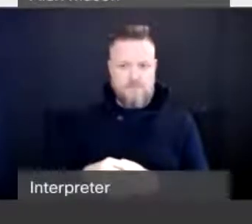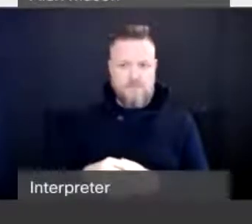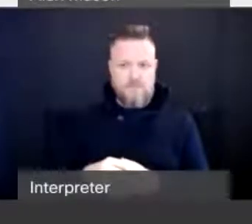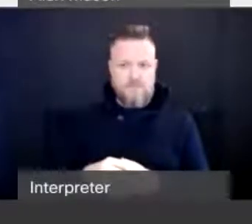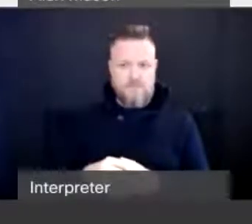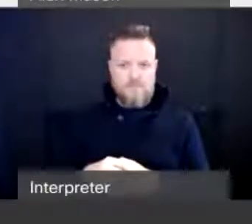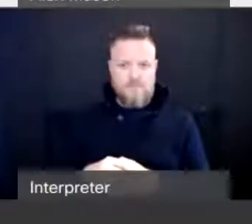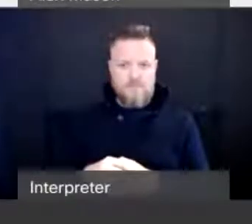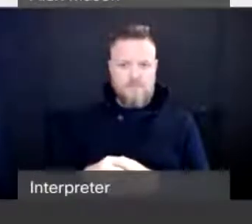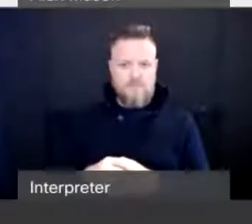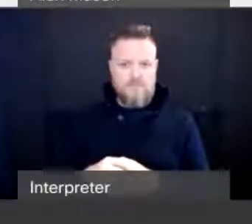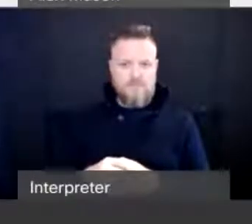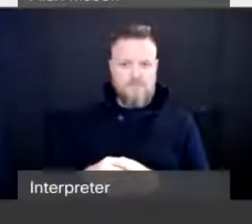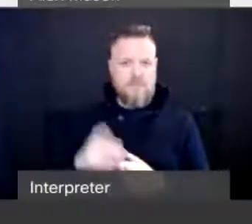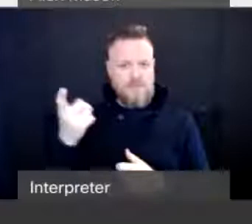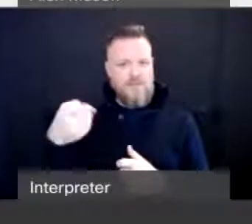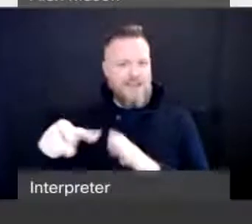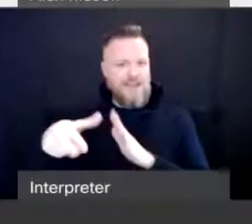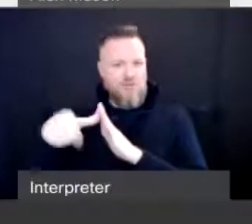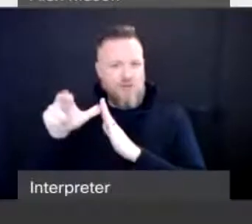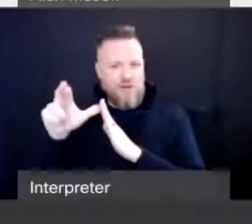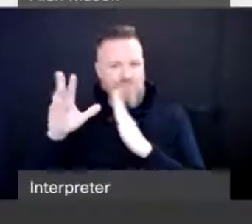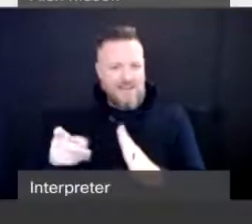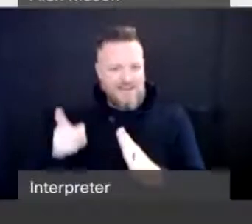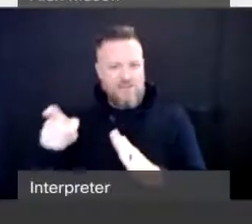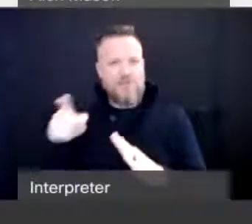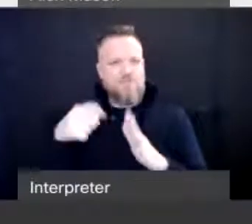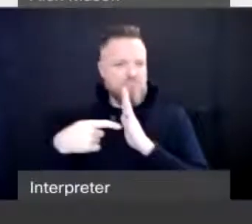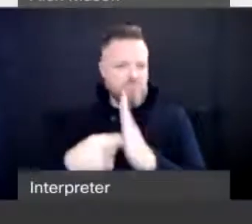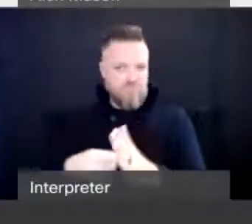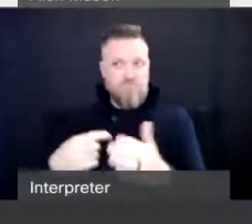as a revisor had indicated, we measure